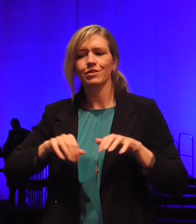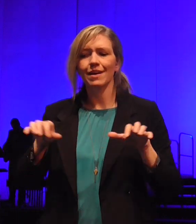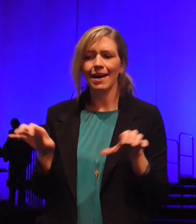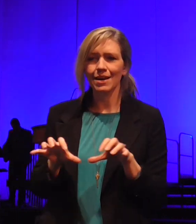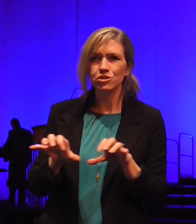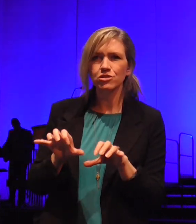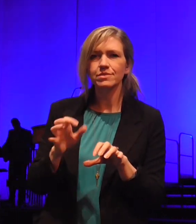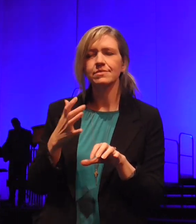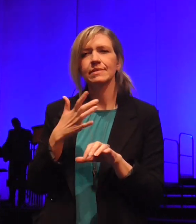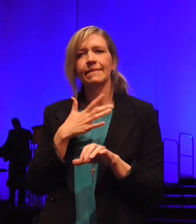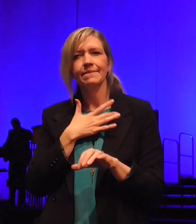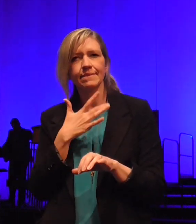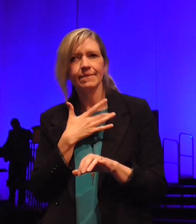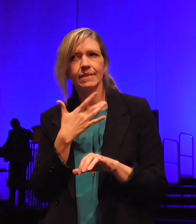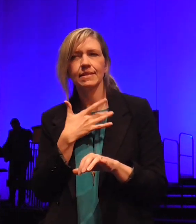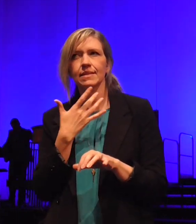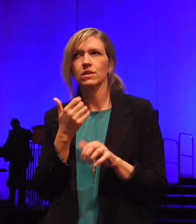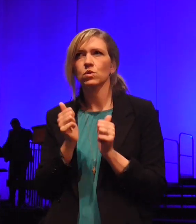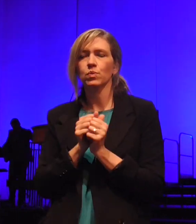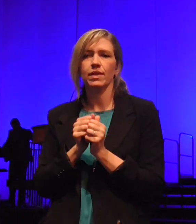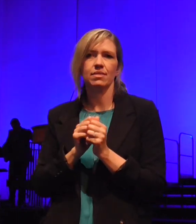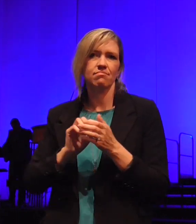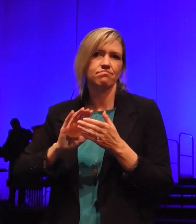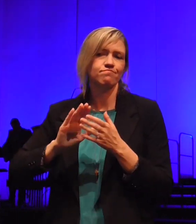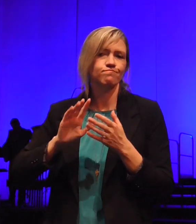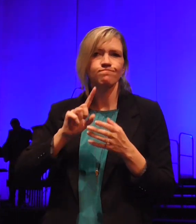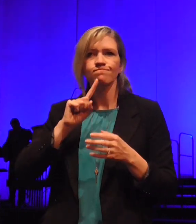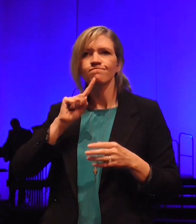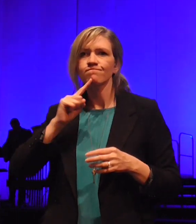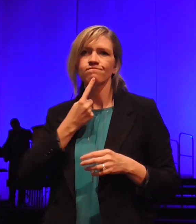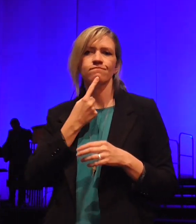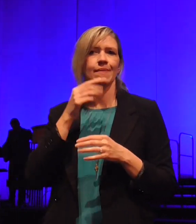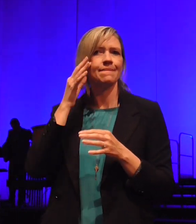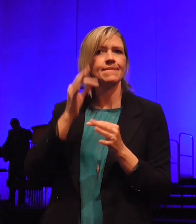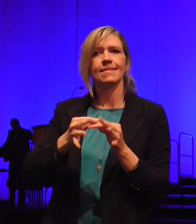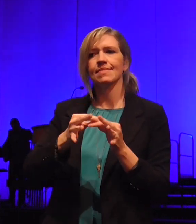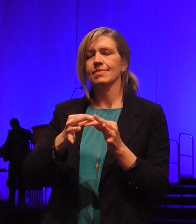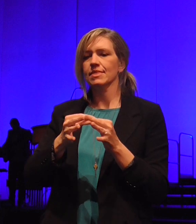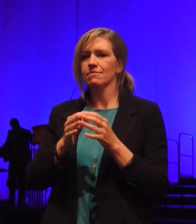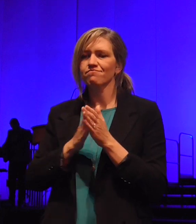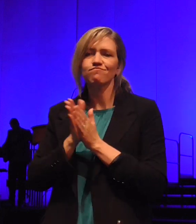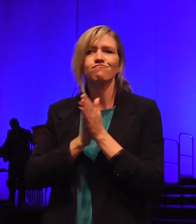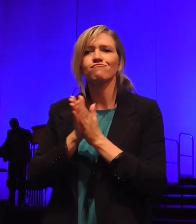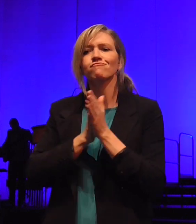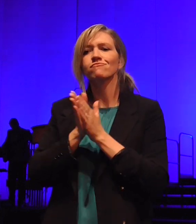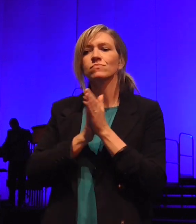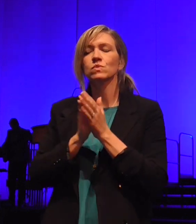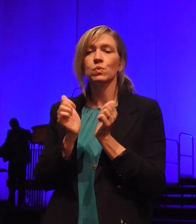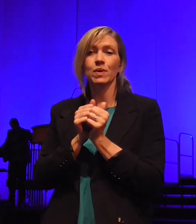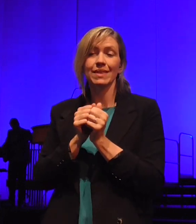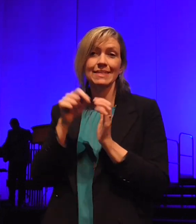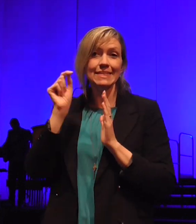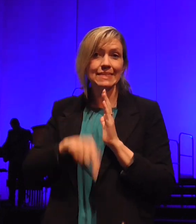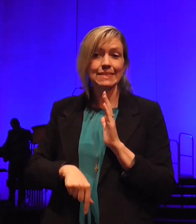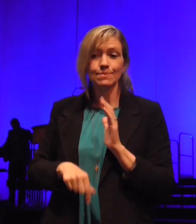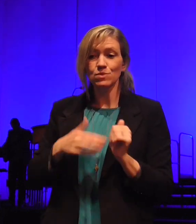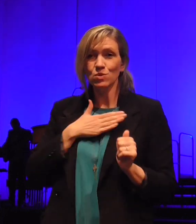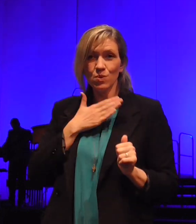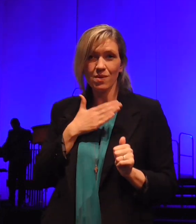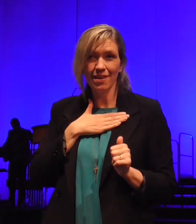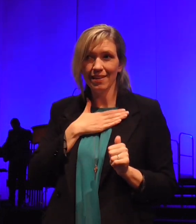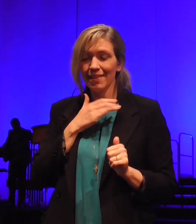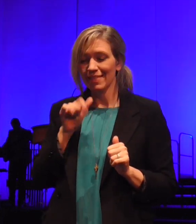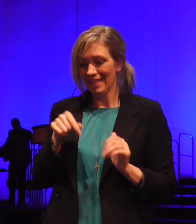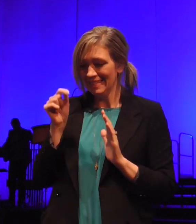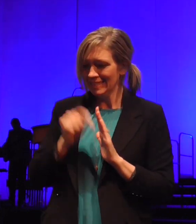in action and in feeling, with conviction and faith, and hopefully with a deep-seated joy,